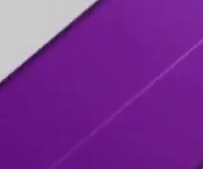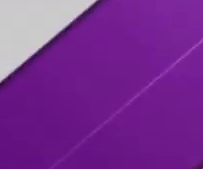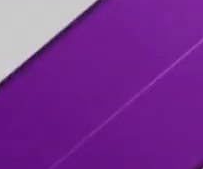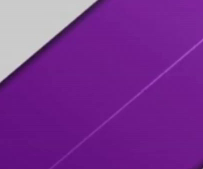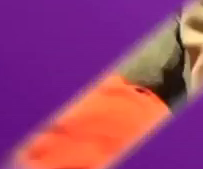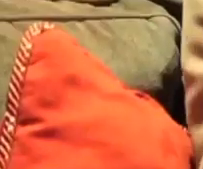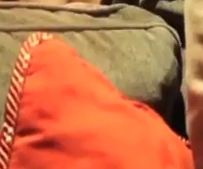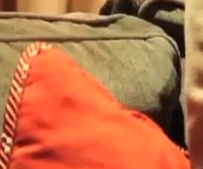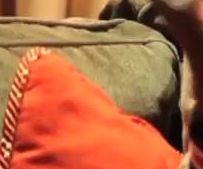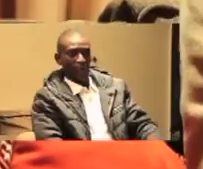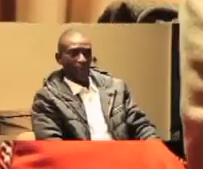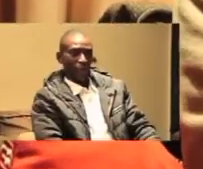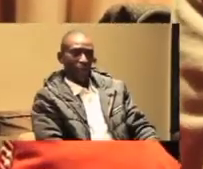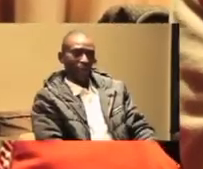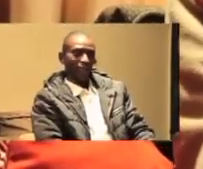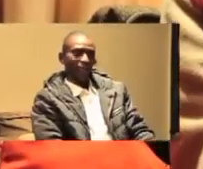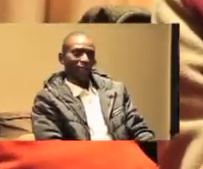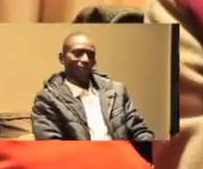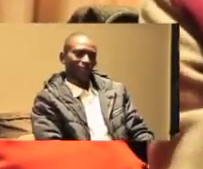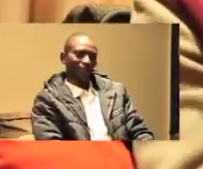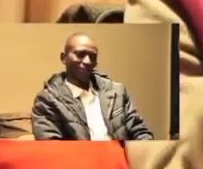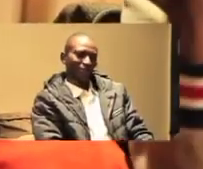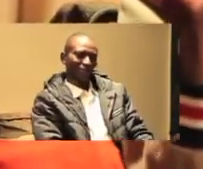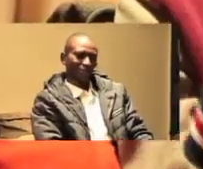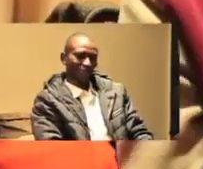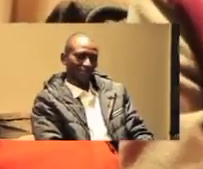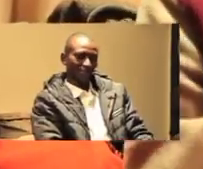group. We went to Nanyuki.